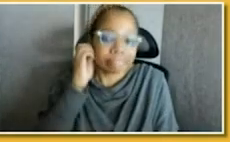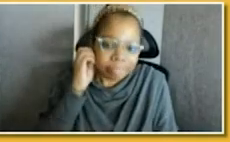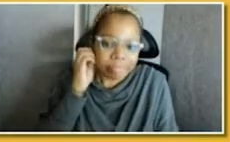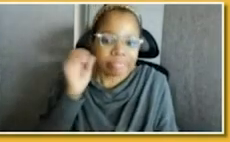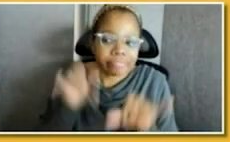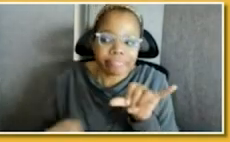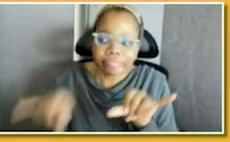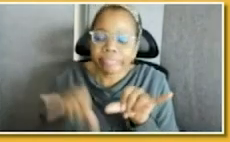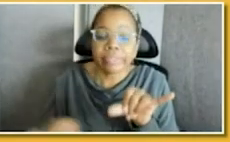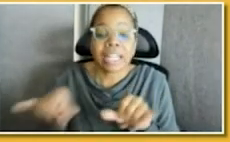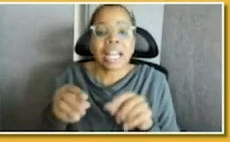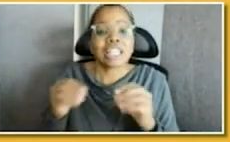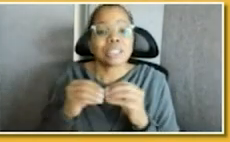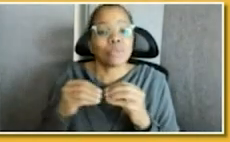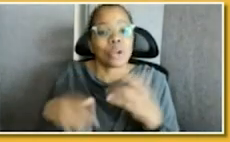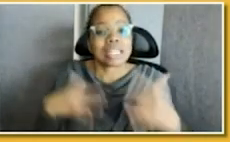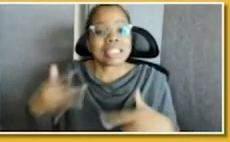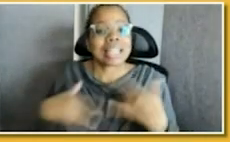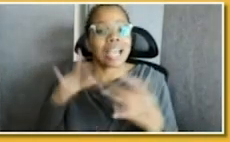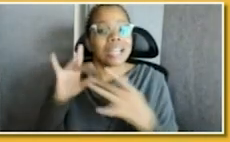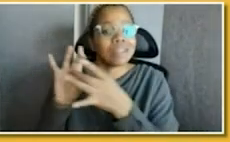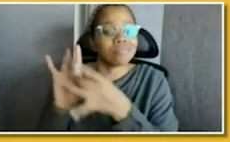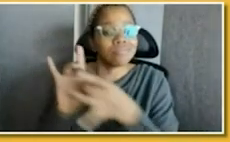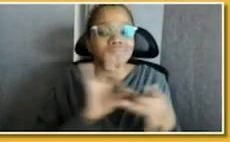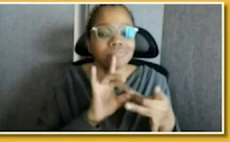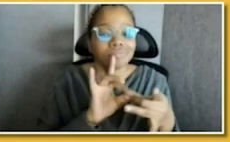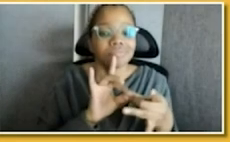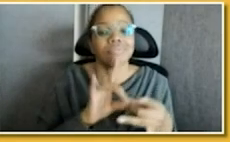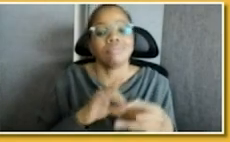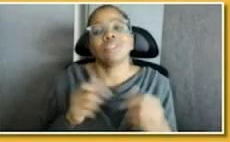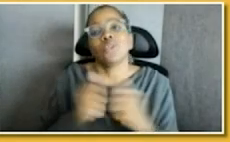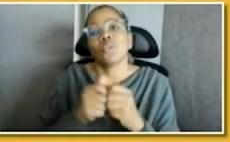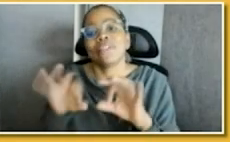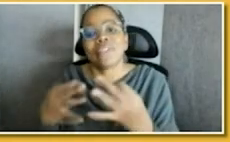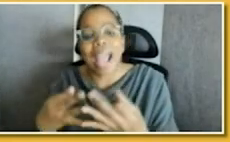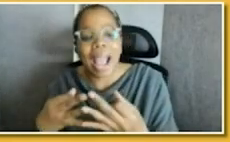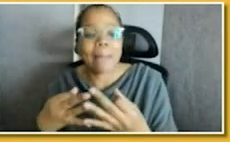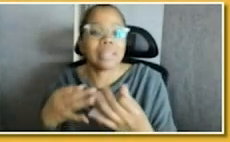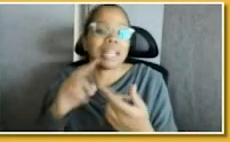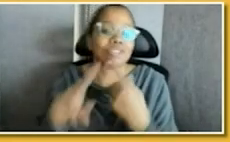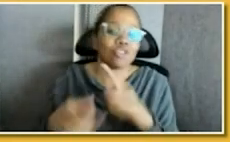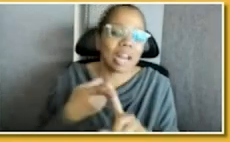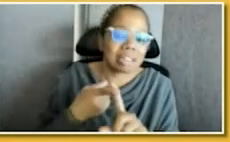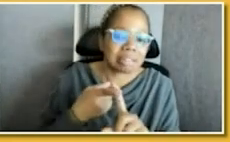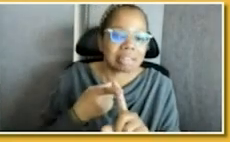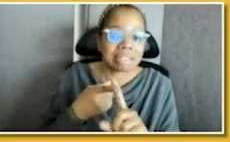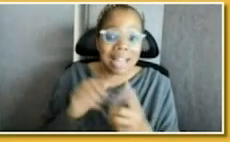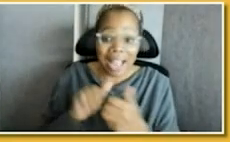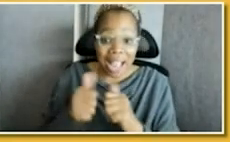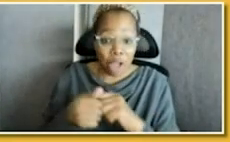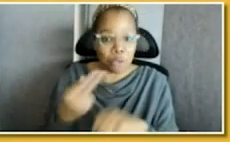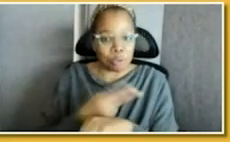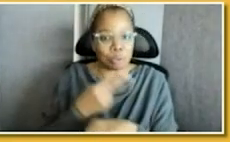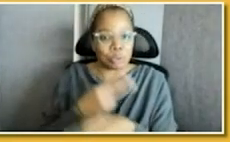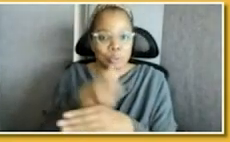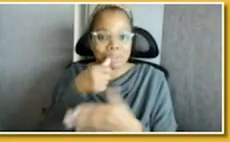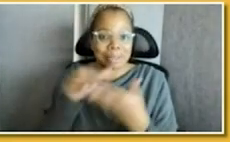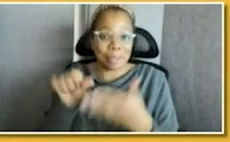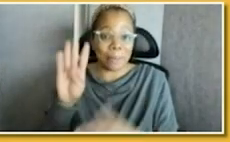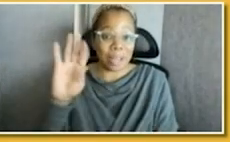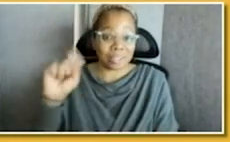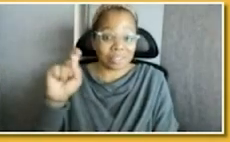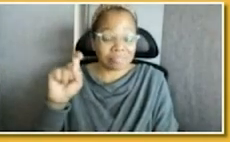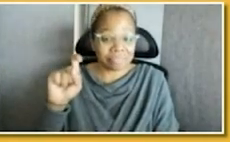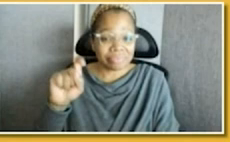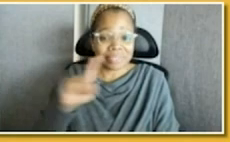with one another, with family and friends through our mailboxes, and just very excited to get packages